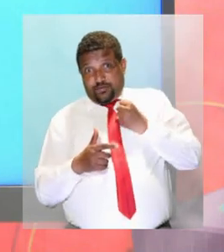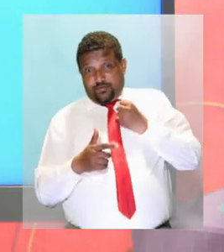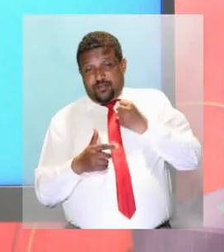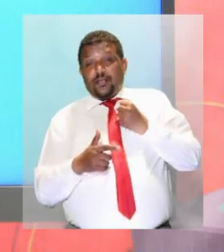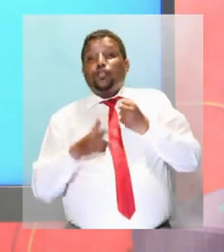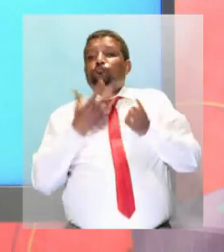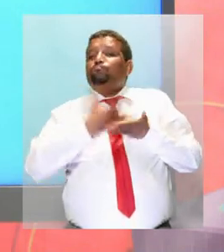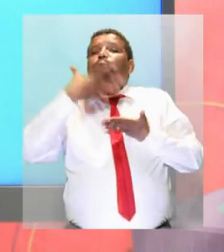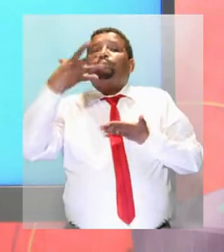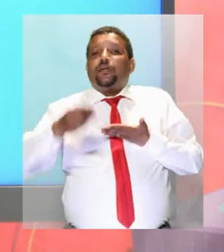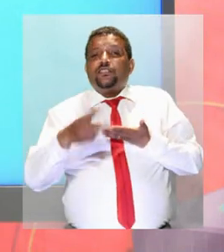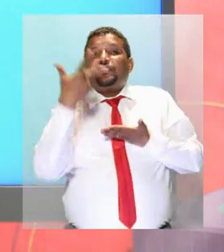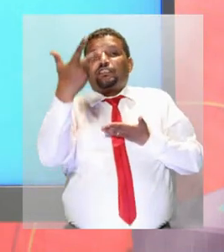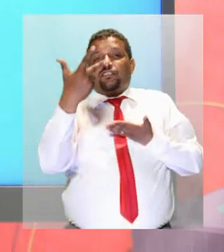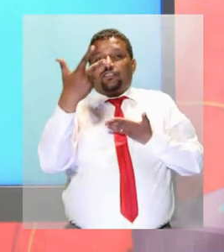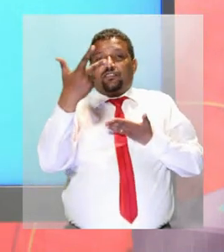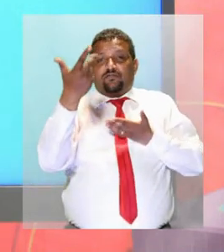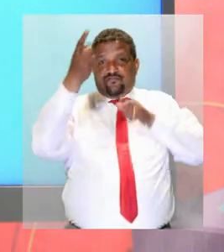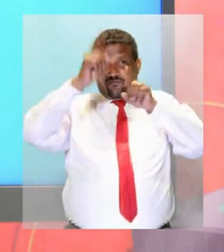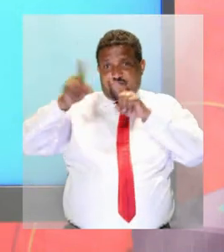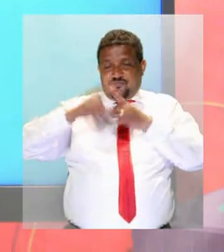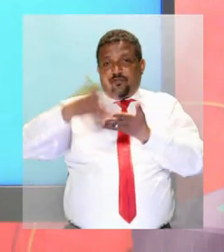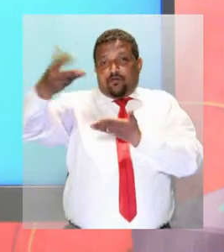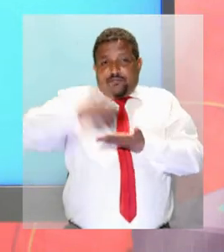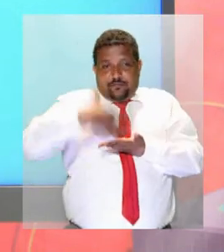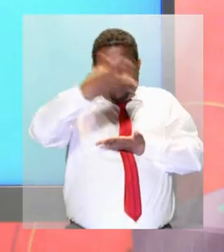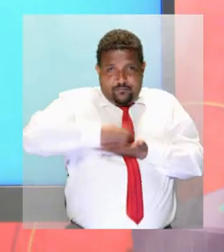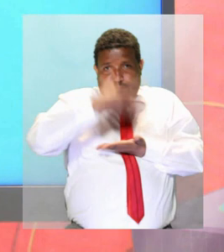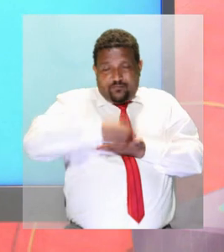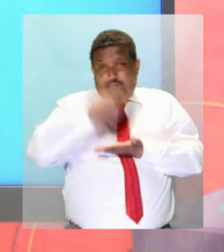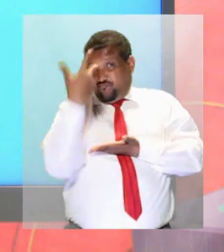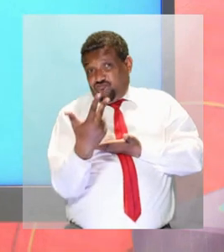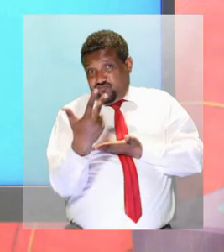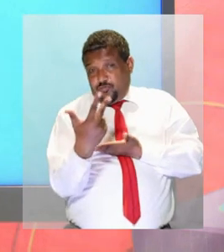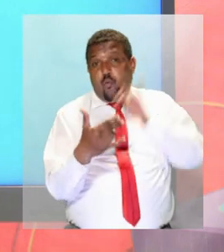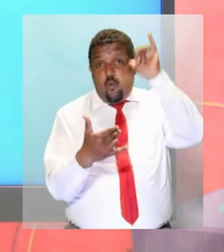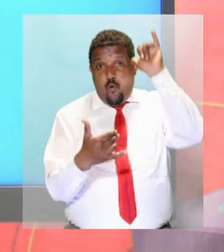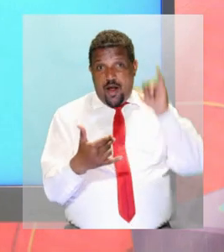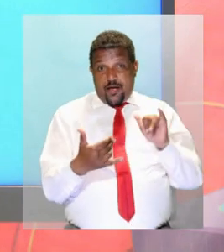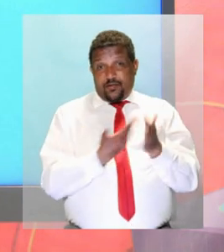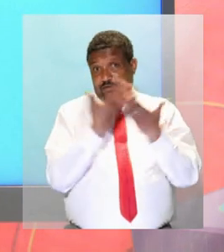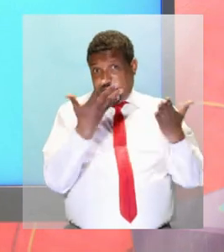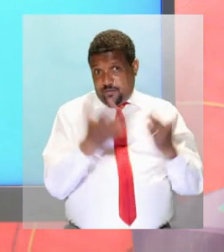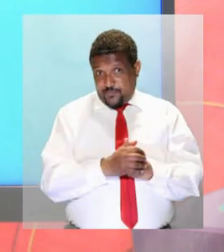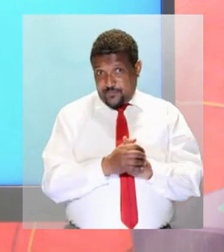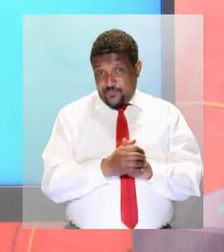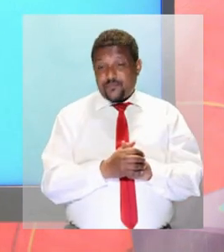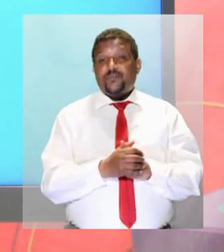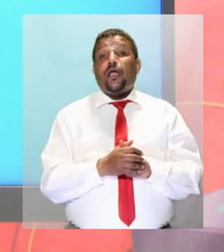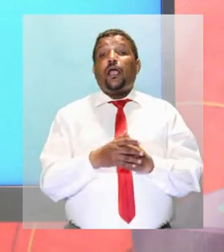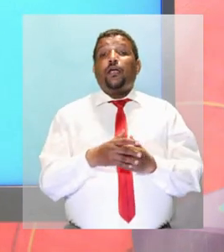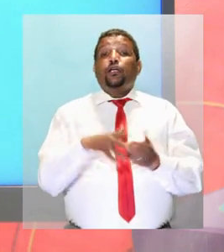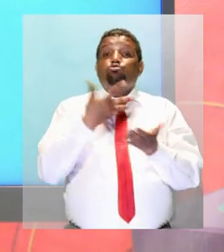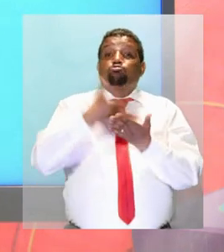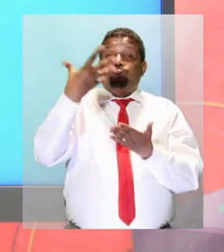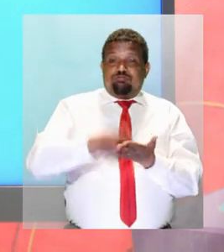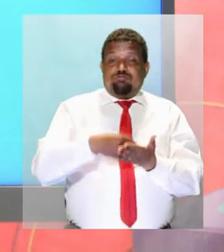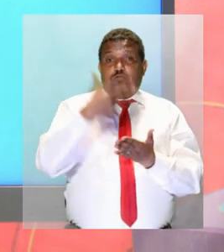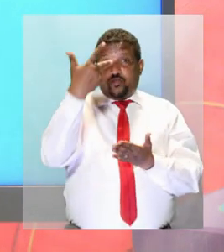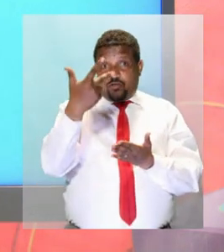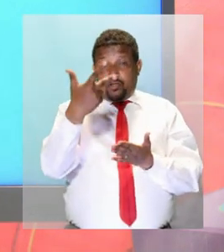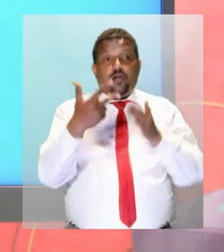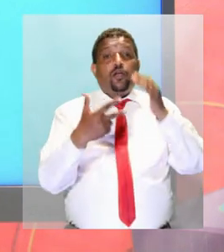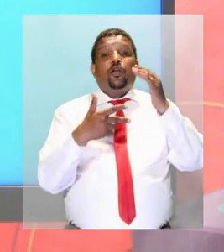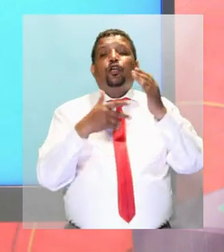has to buy 3 units of commodity Y. 3 units of commodity Y. And when she buys 3 units of commodity